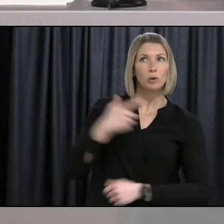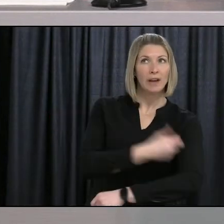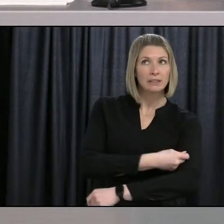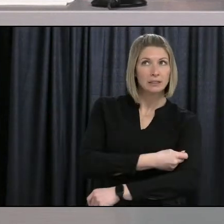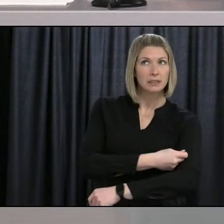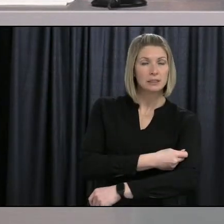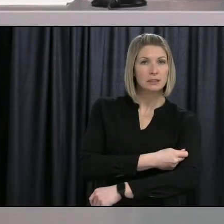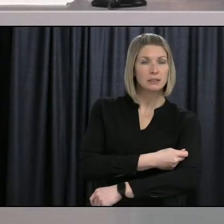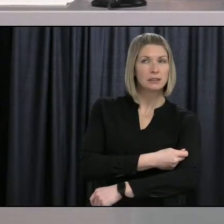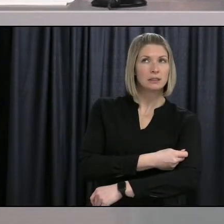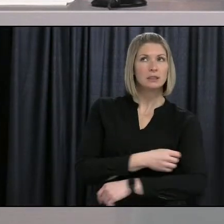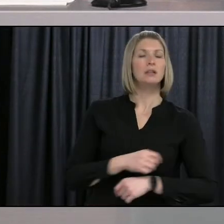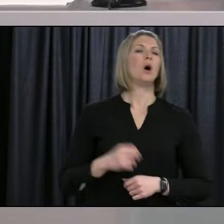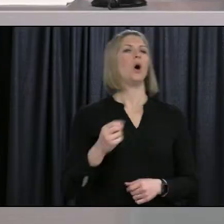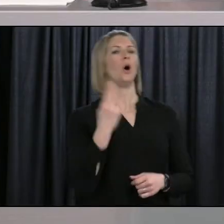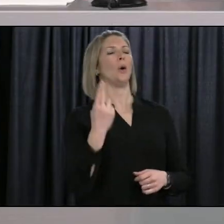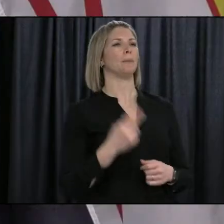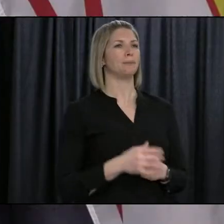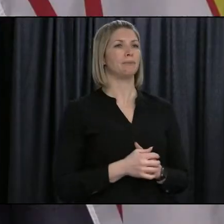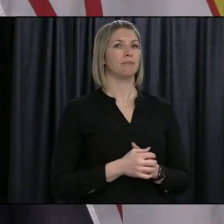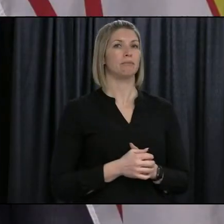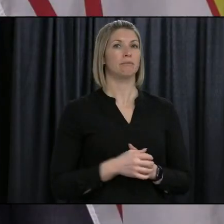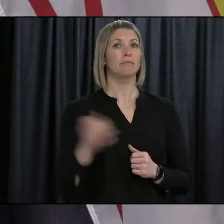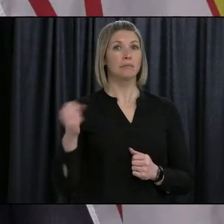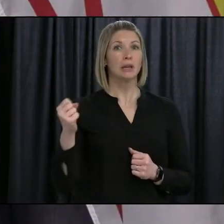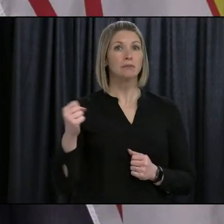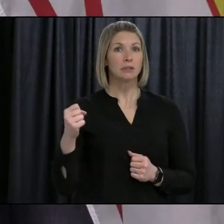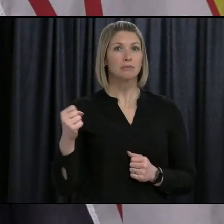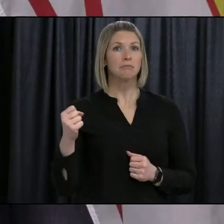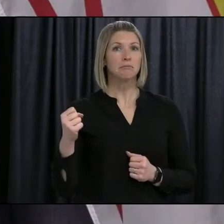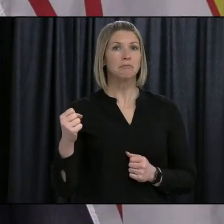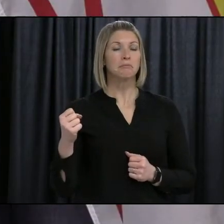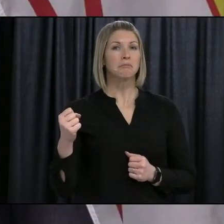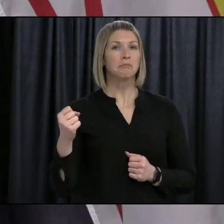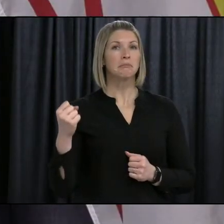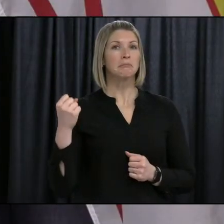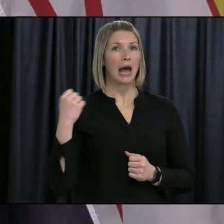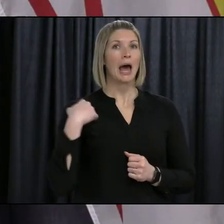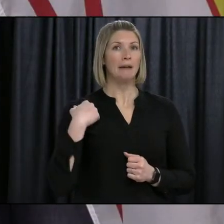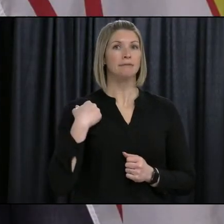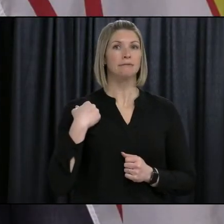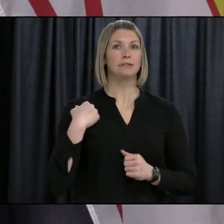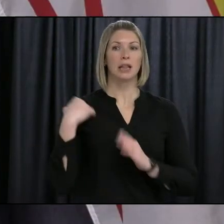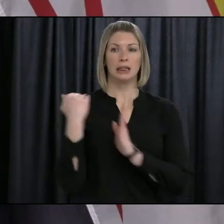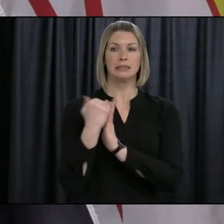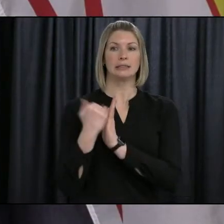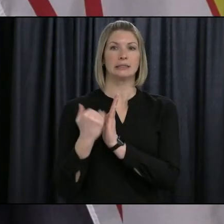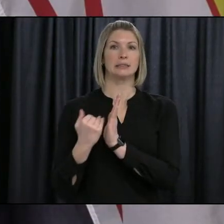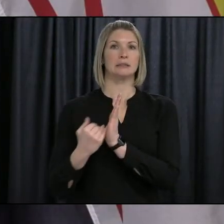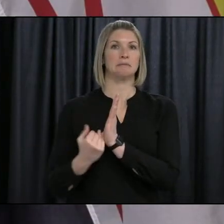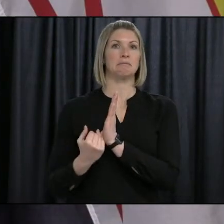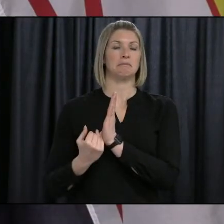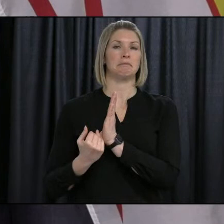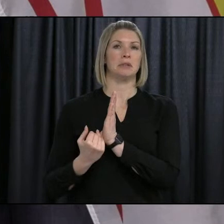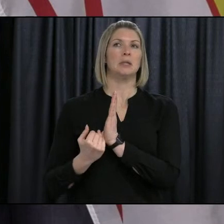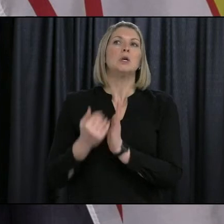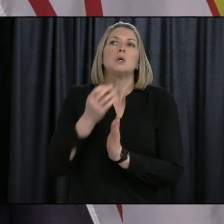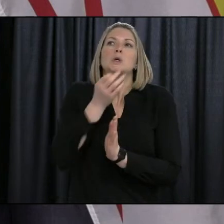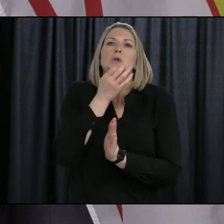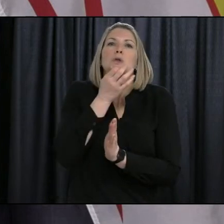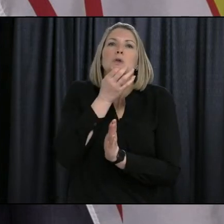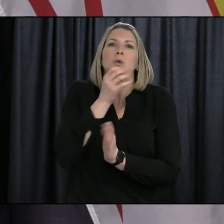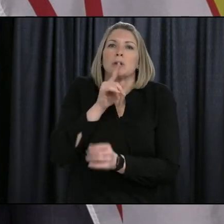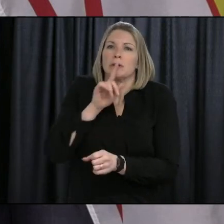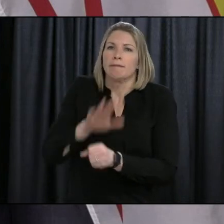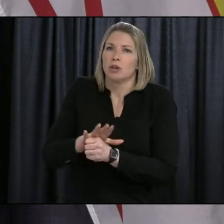whoever's priorities for vaccine. Oh, yes, we certainly are working on those priorities, and I think we're very close. It's just we want to